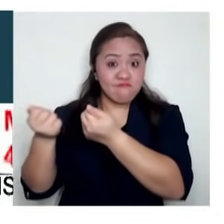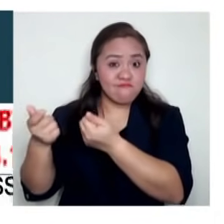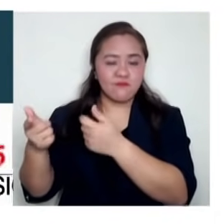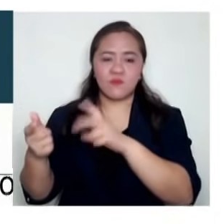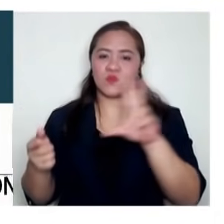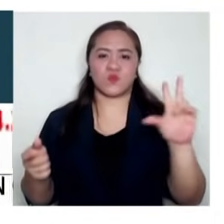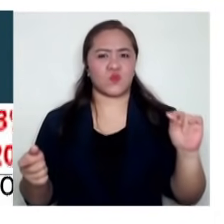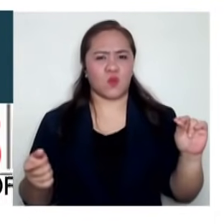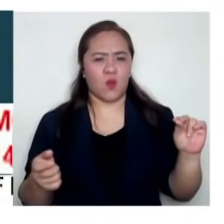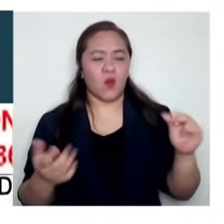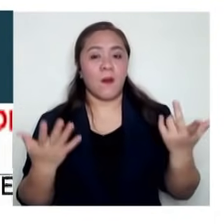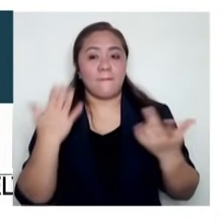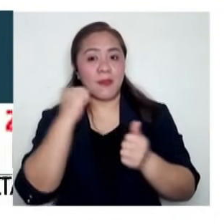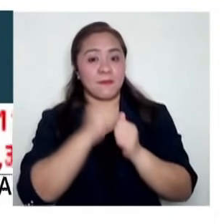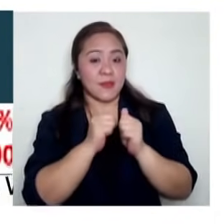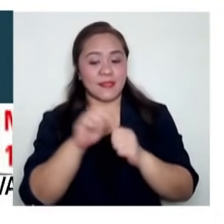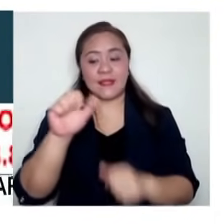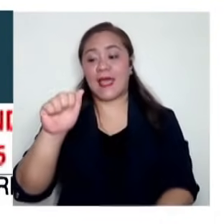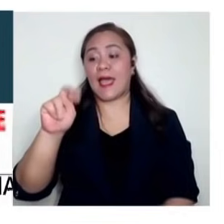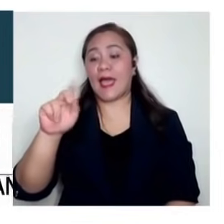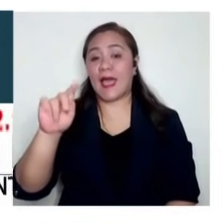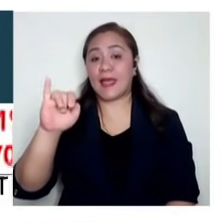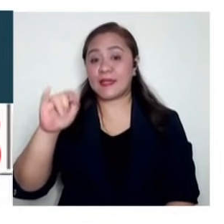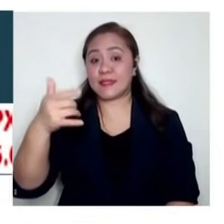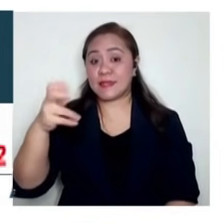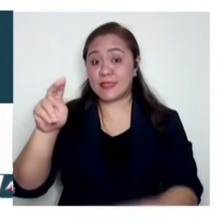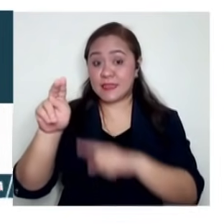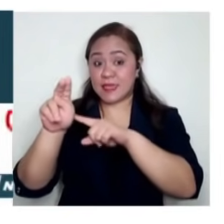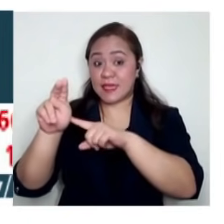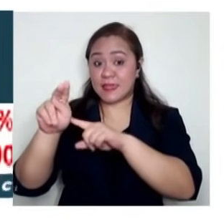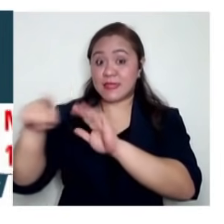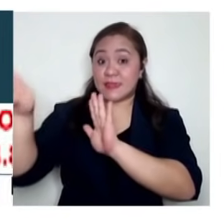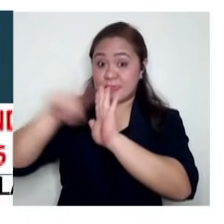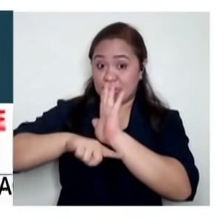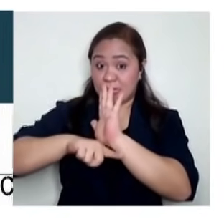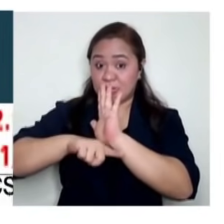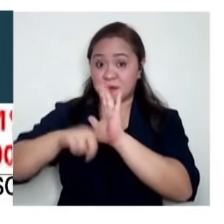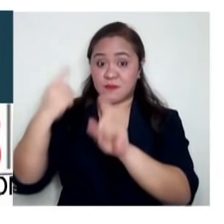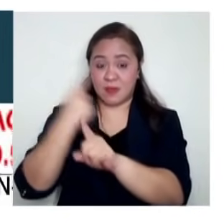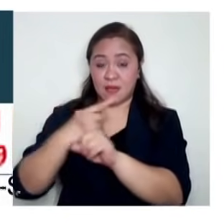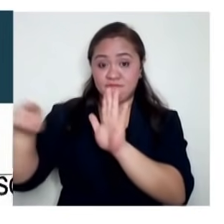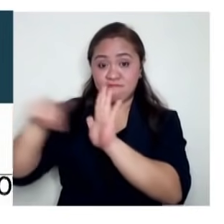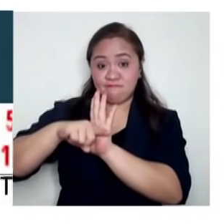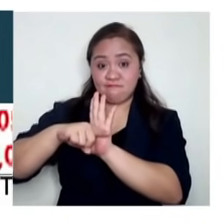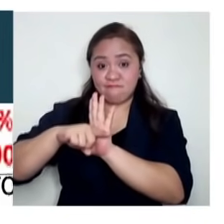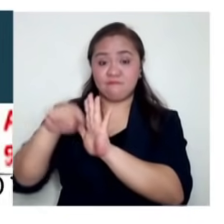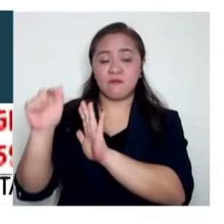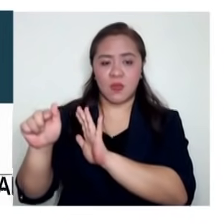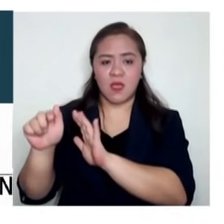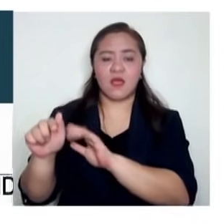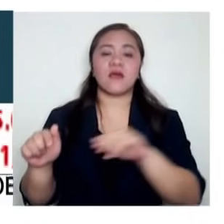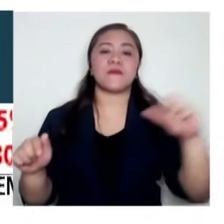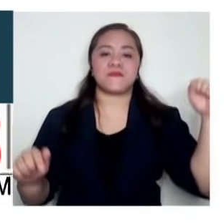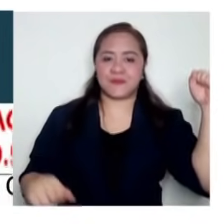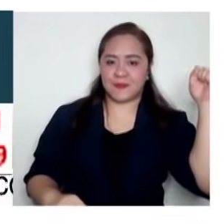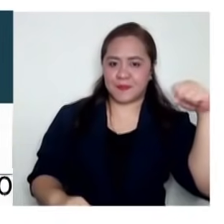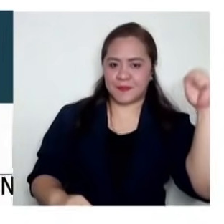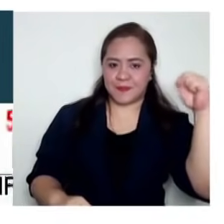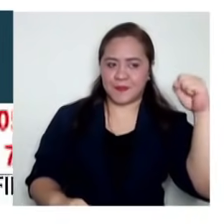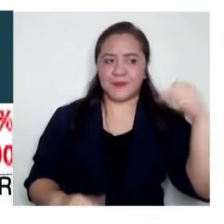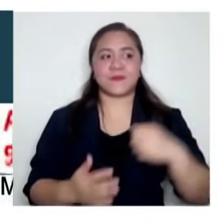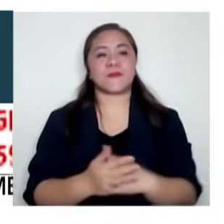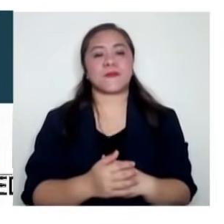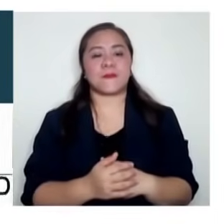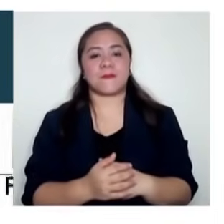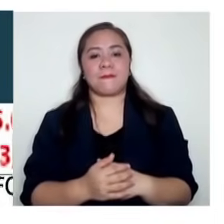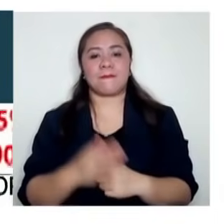the antigen test yielded negative results. Yes, ma'am. So it's as I've said, we do not consider